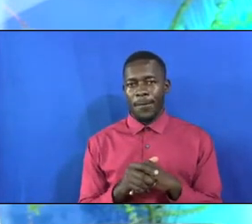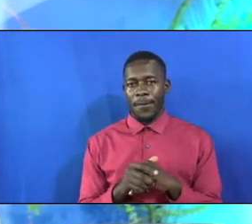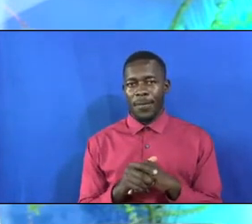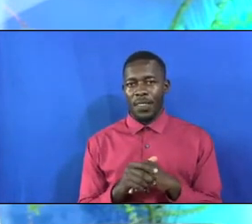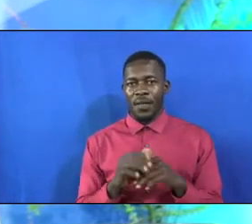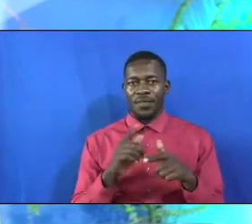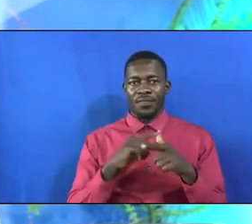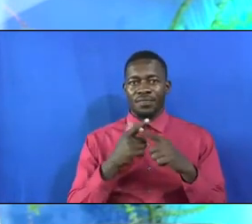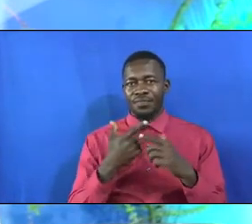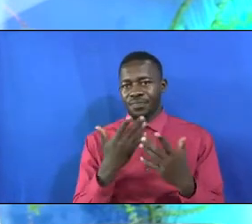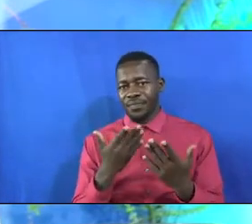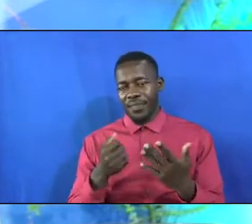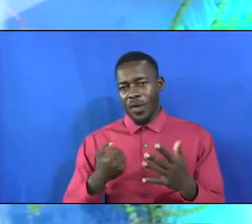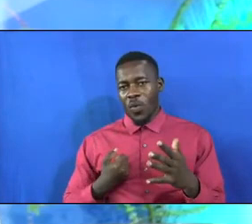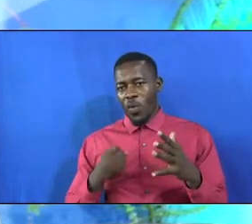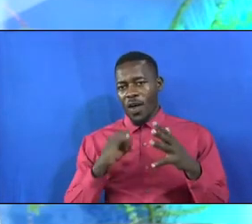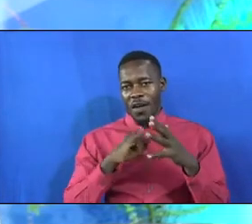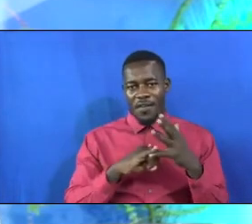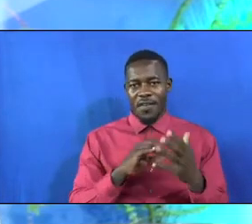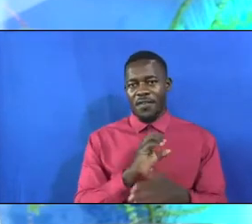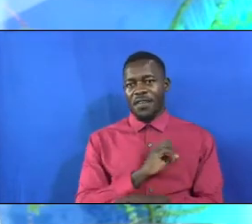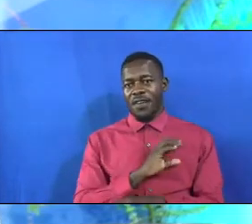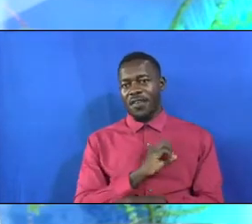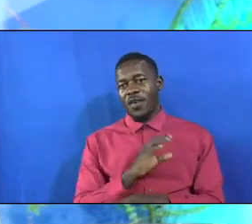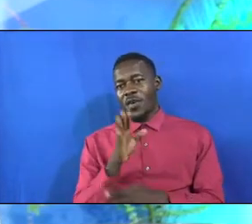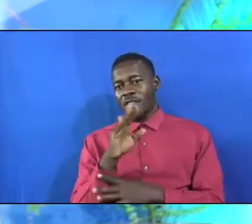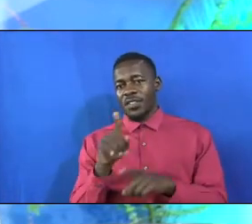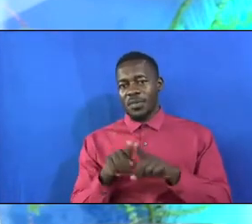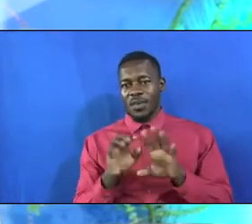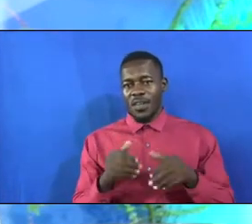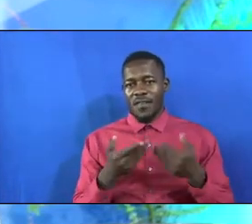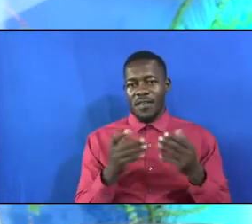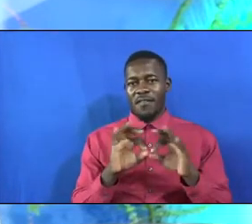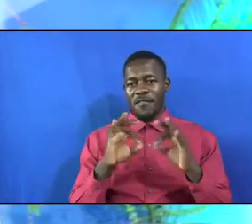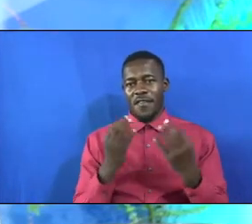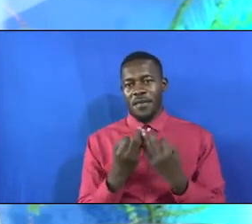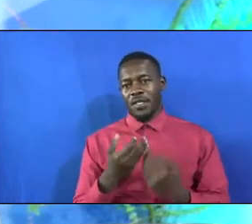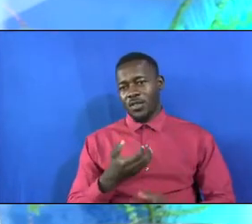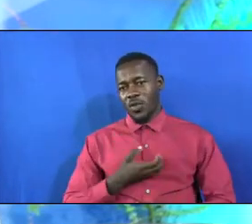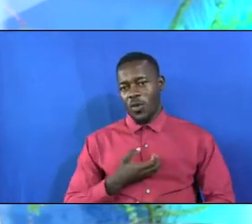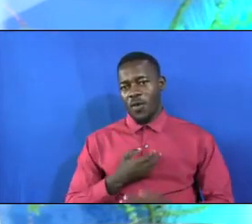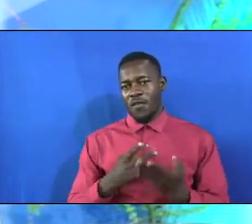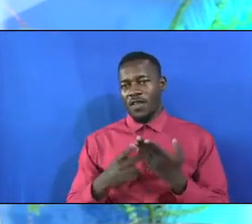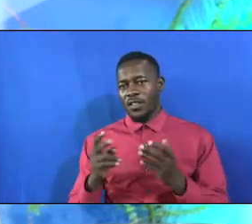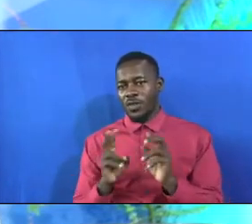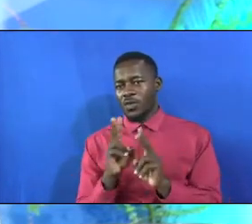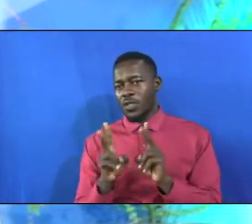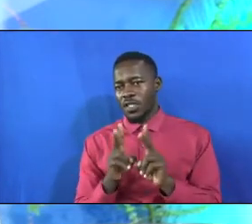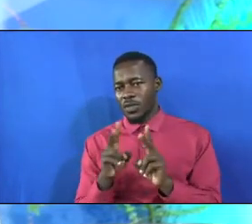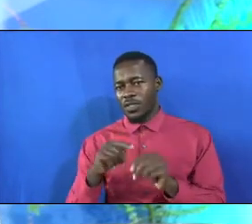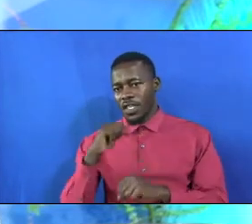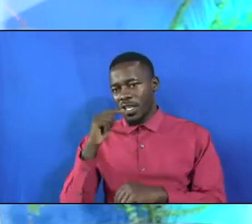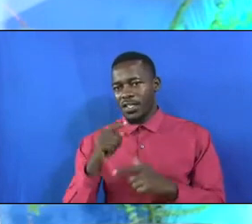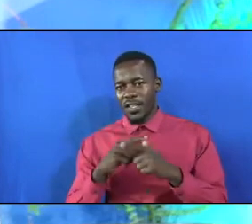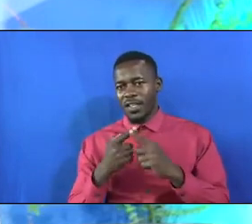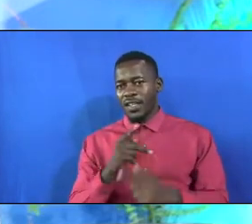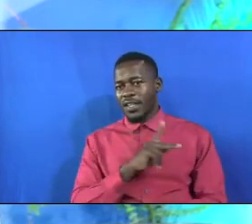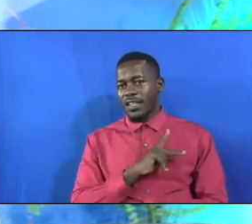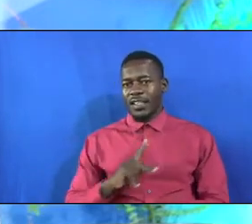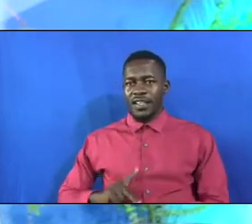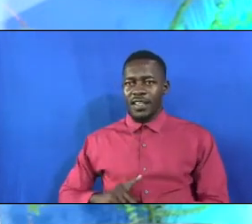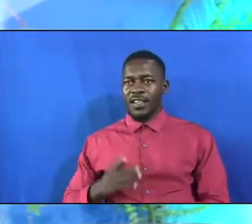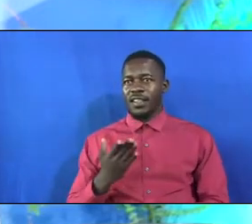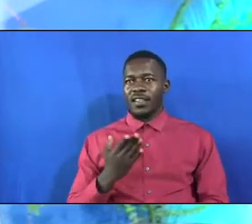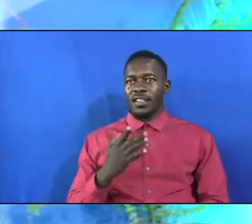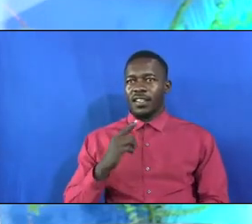And the midwives feared God. He gave them families of their own. Verse 22 says, then Pharaoh gave this order to all